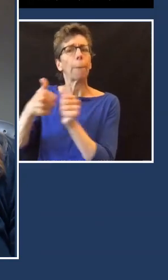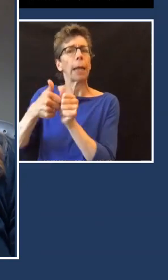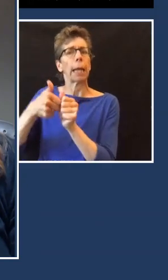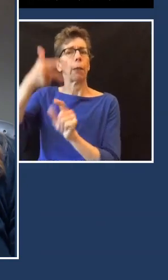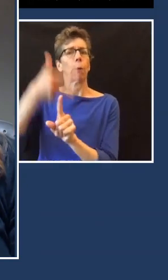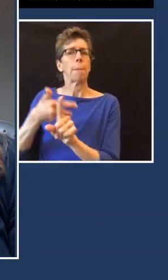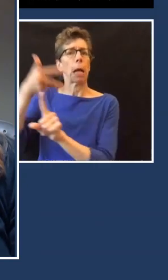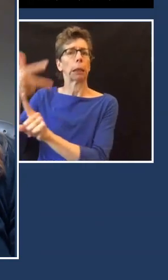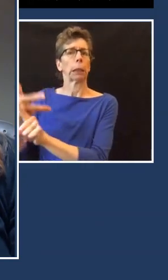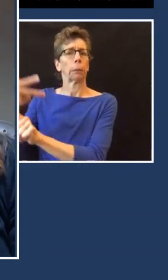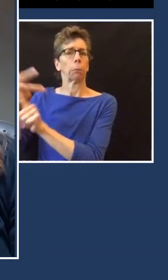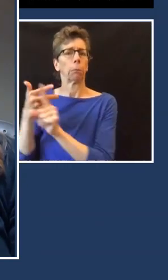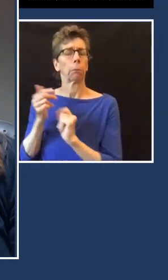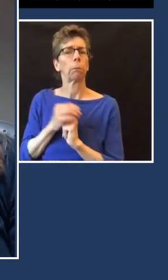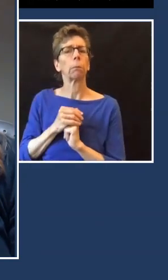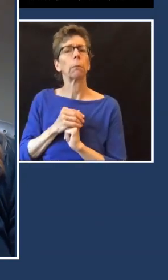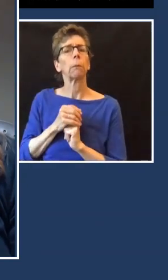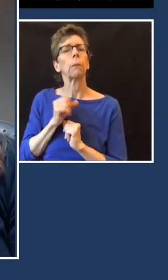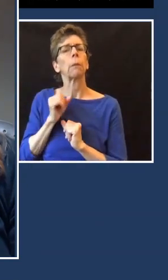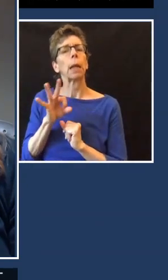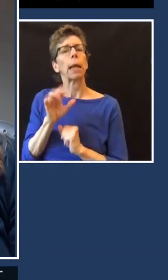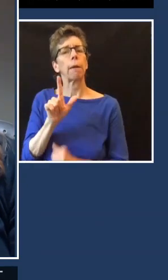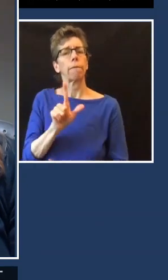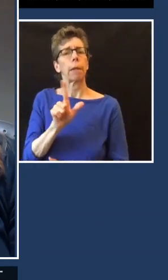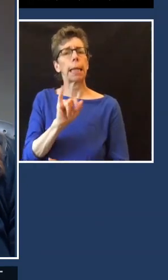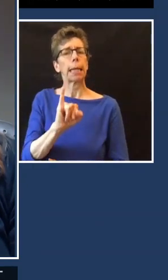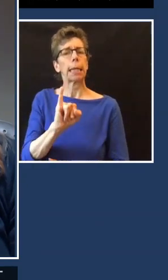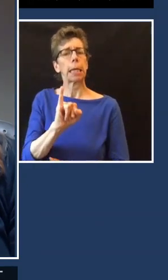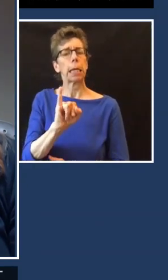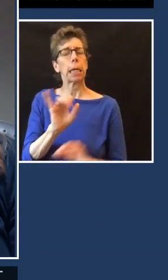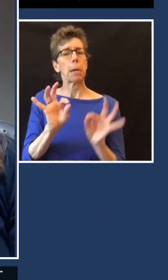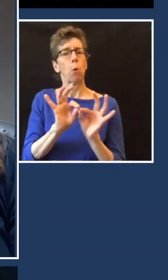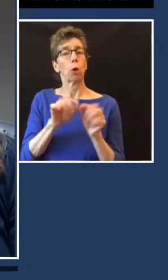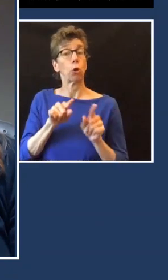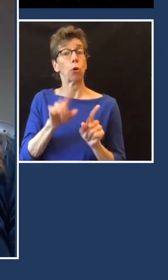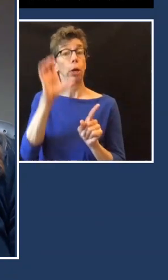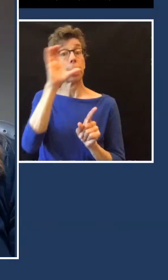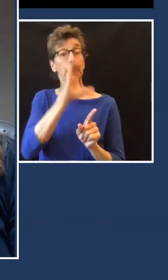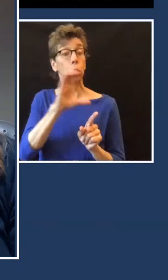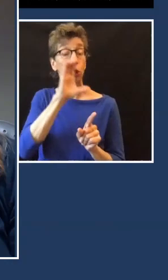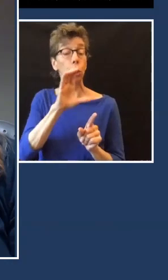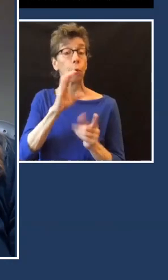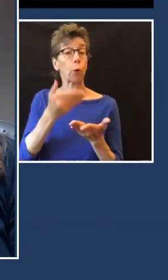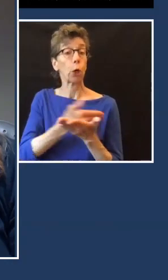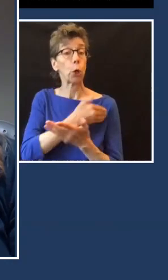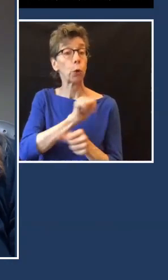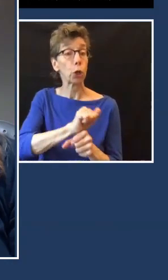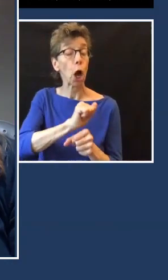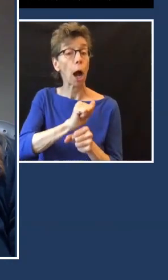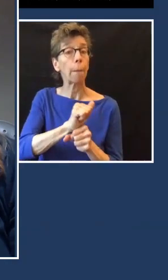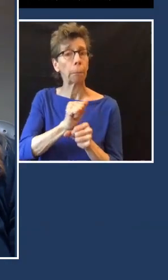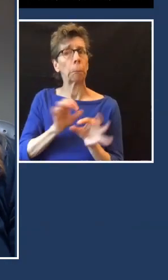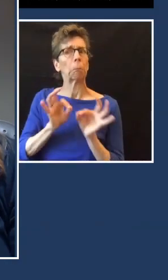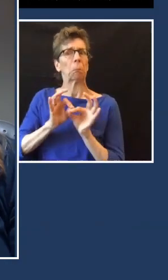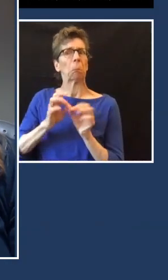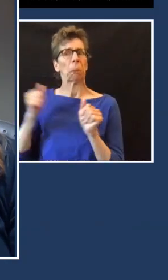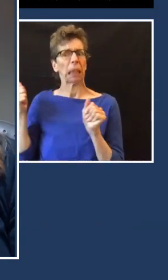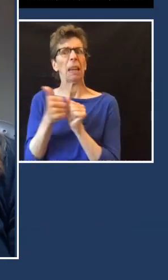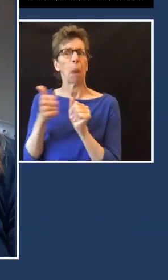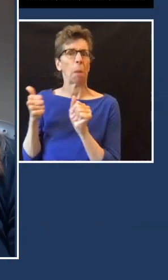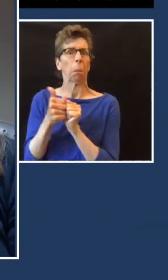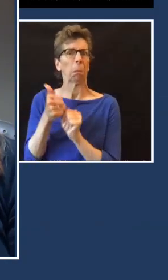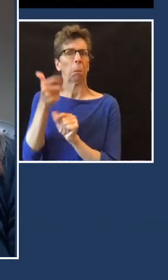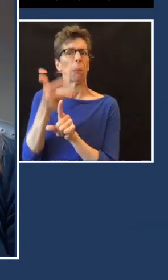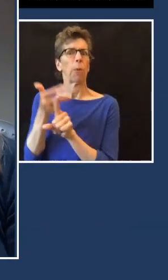just uses LinkedIn while you're job searching, then yeah, definitely once every 3 months. Though if you're someone like myself or